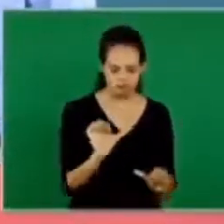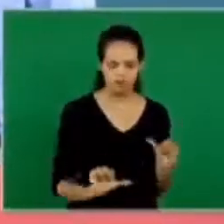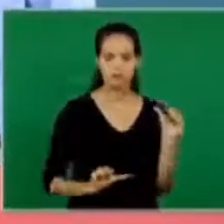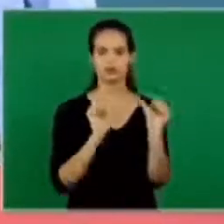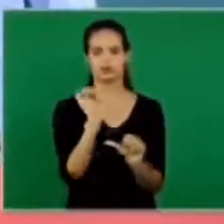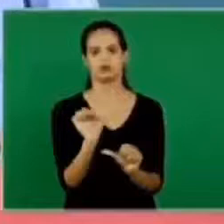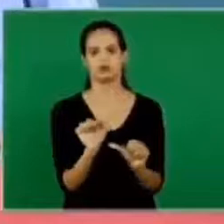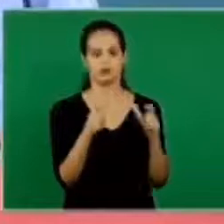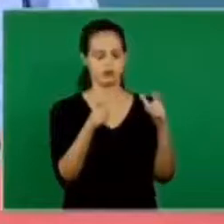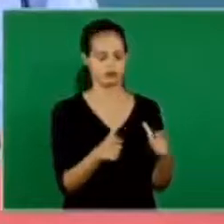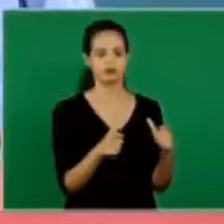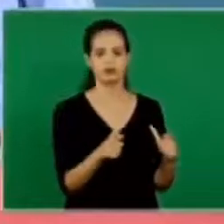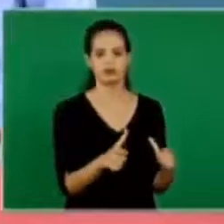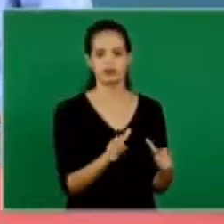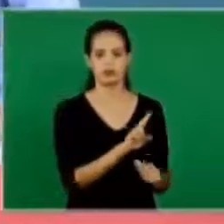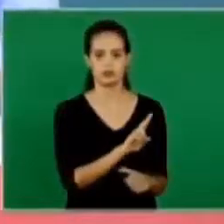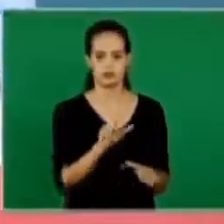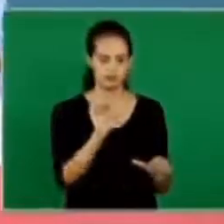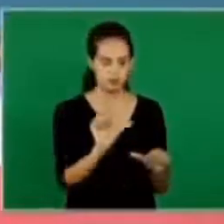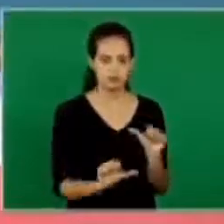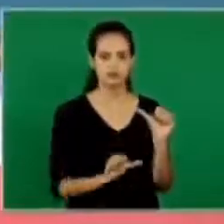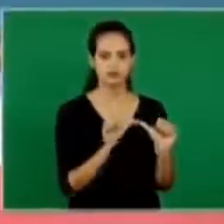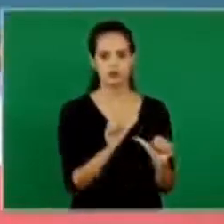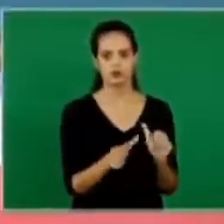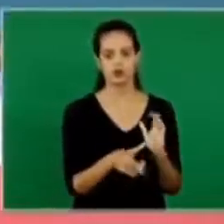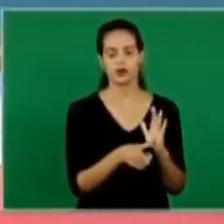he changed the name of the place.